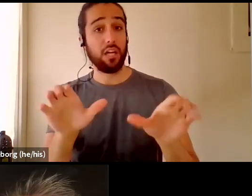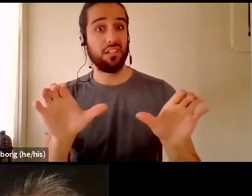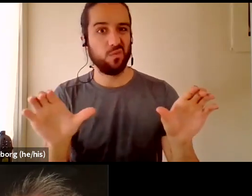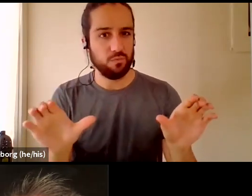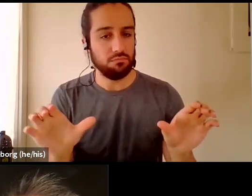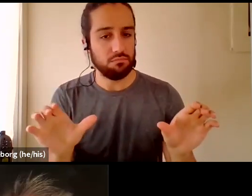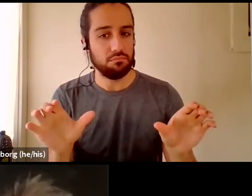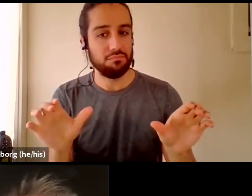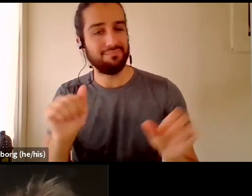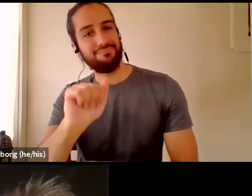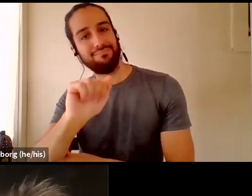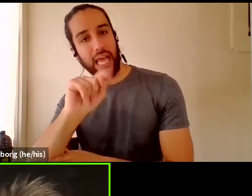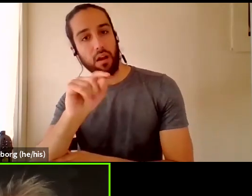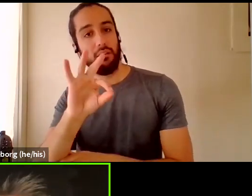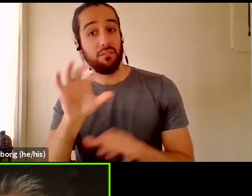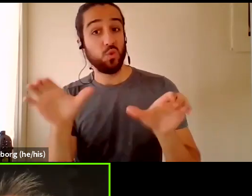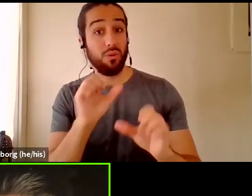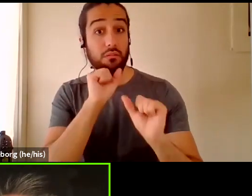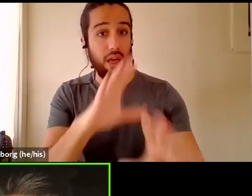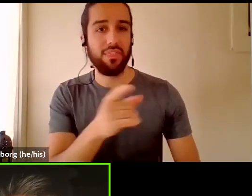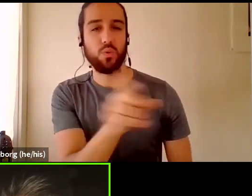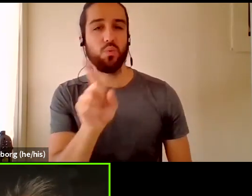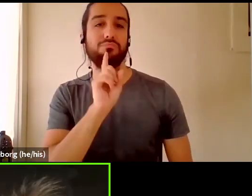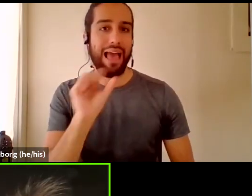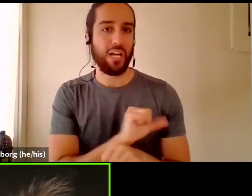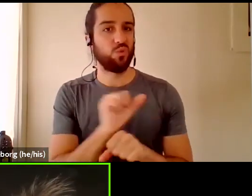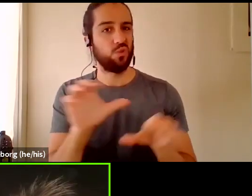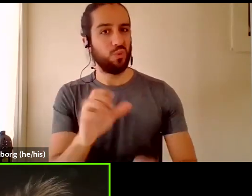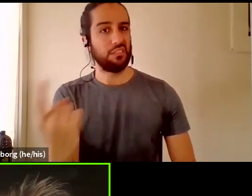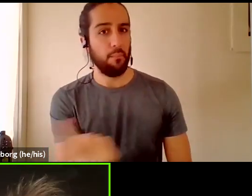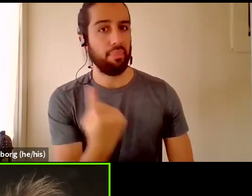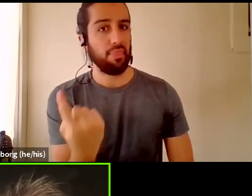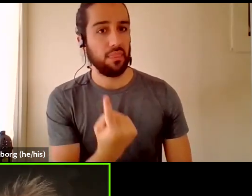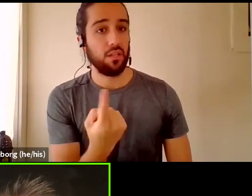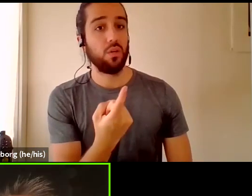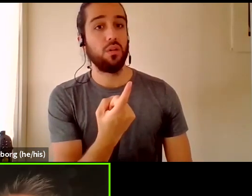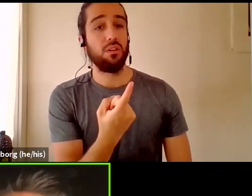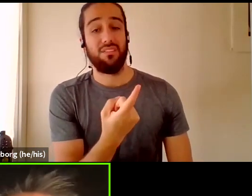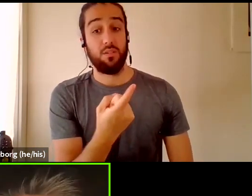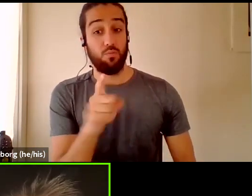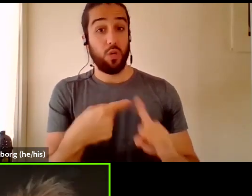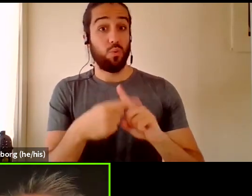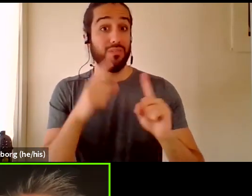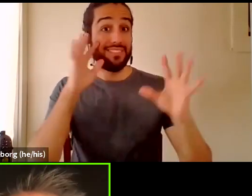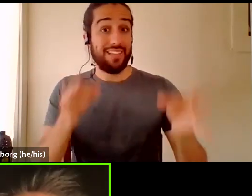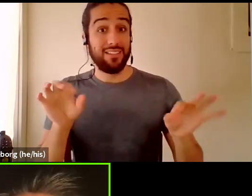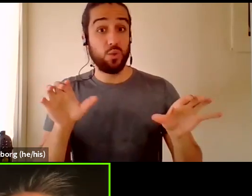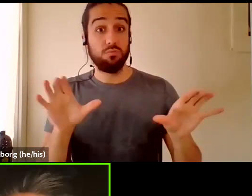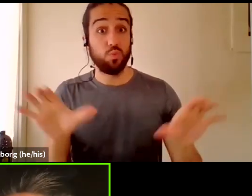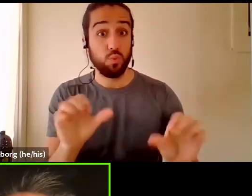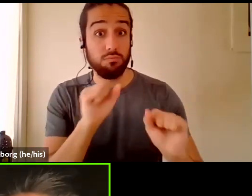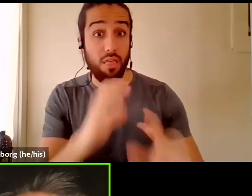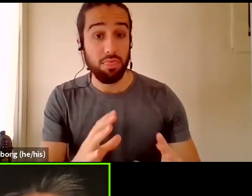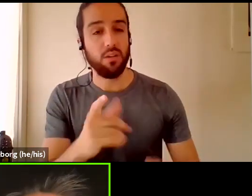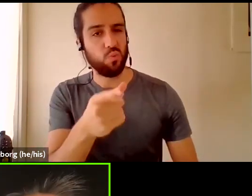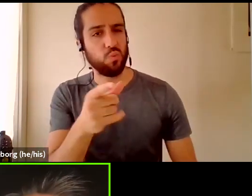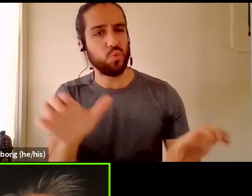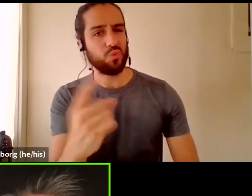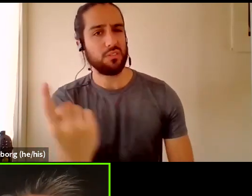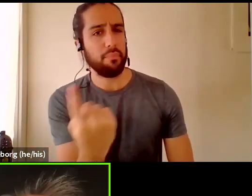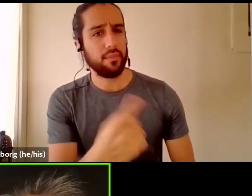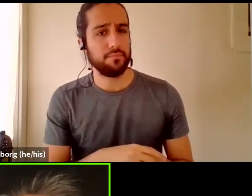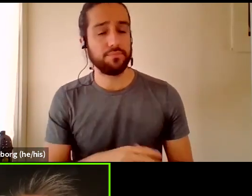thing to sort of like hit on now, right? In the act of doing nothing, you're always doing something. And my teacher, Scott Kelman, used to say to